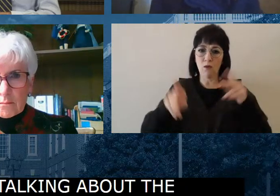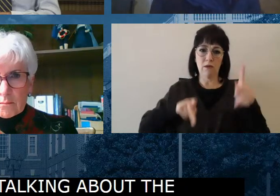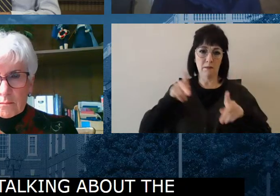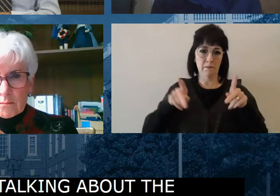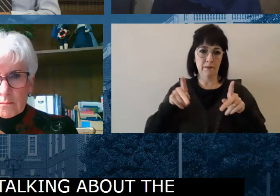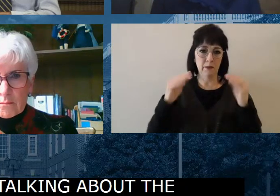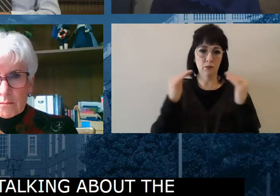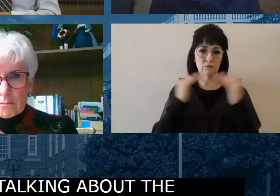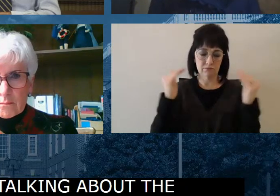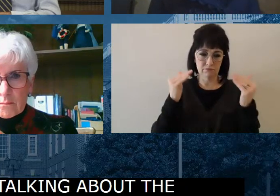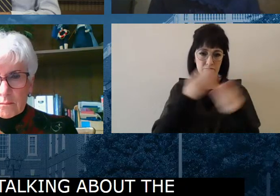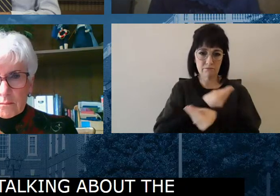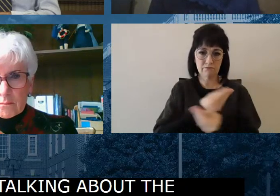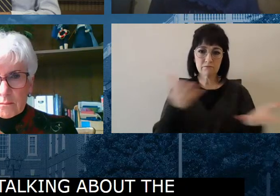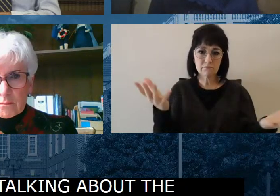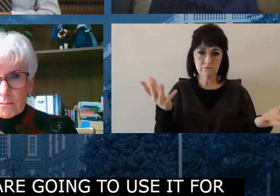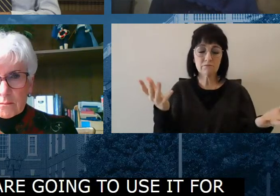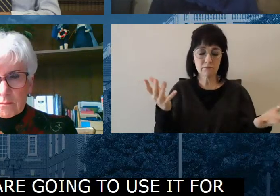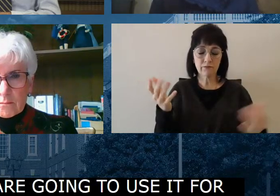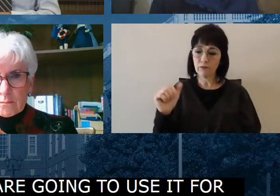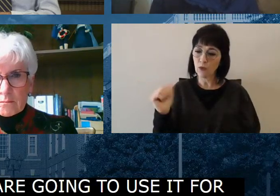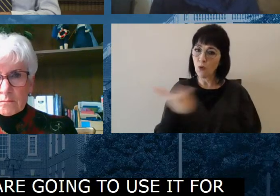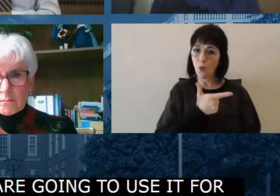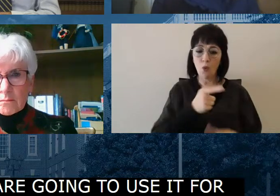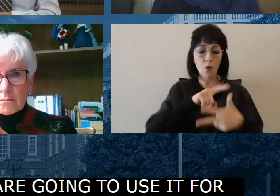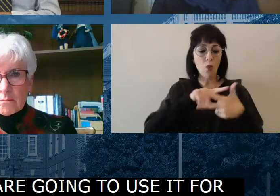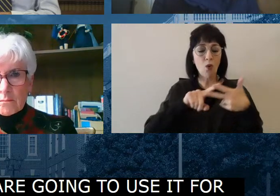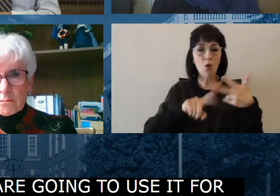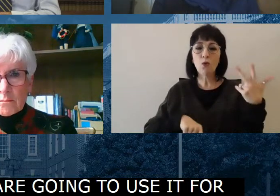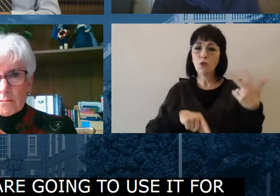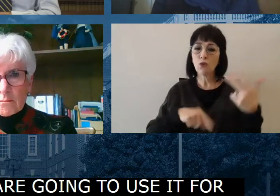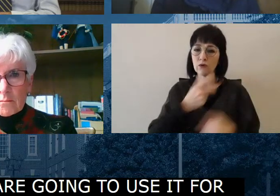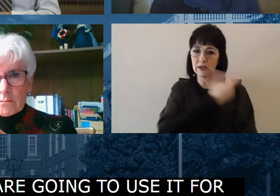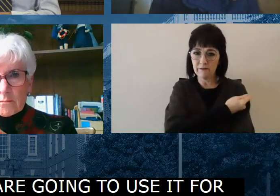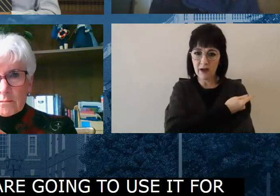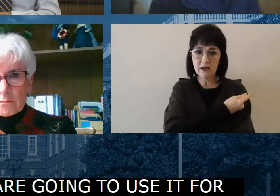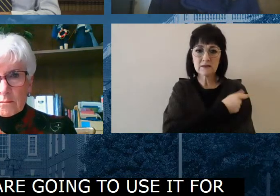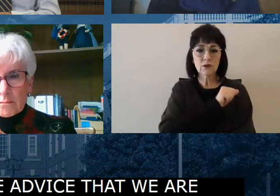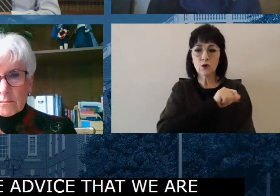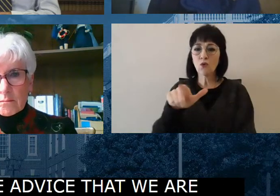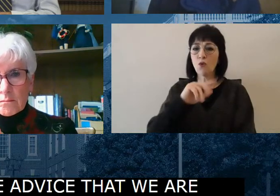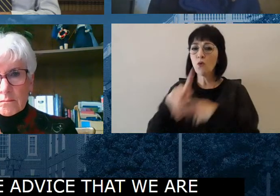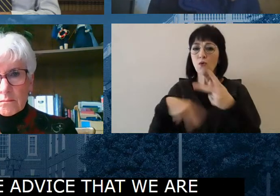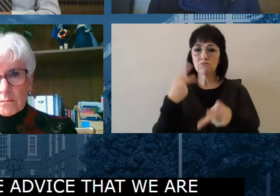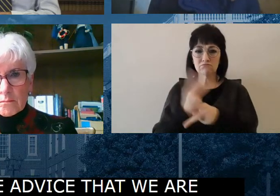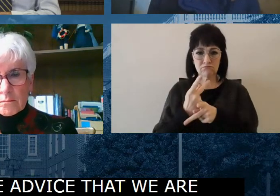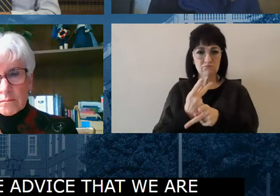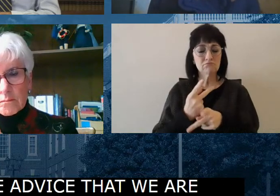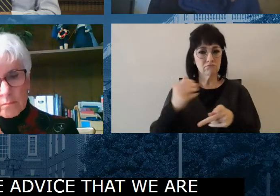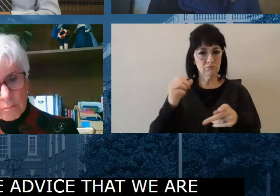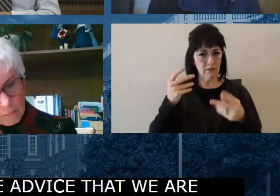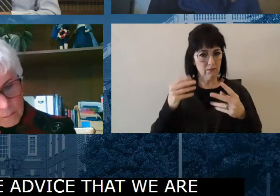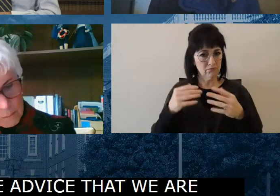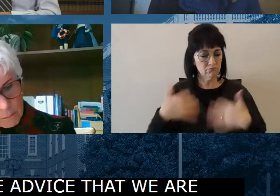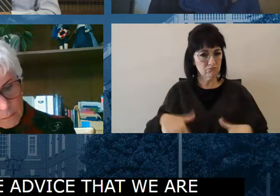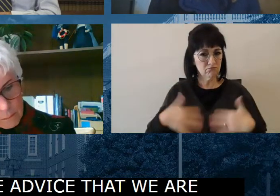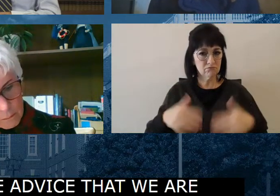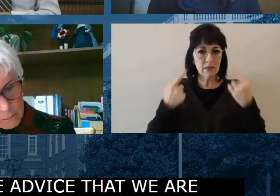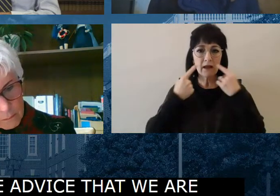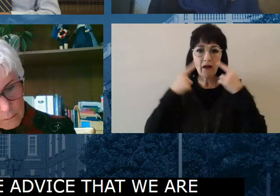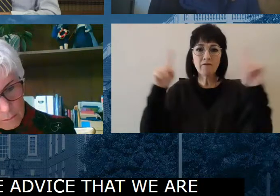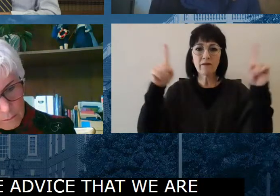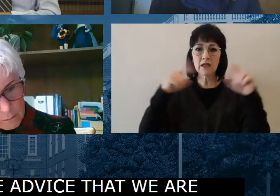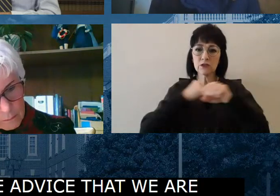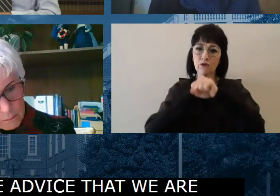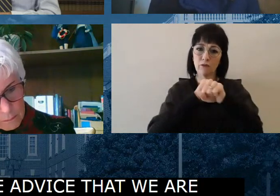effective vaccines, all of them, and you should take the first vaccine that's available when you can and when it is